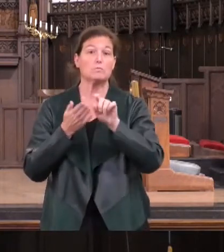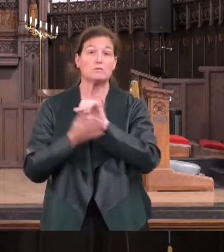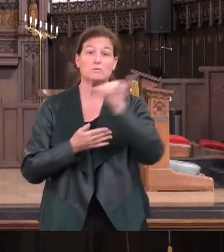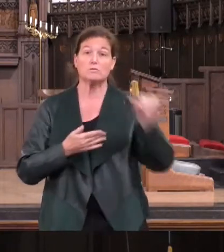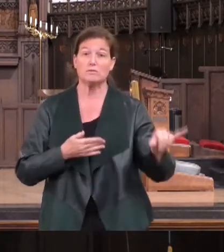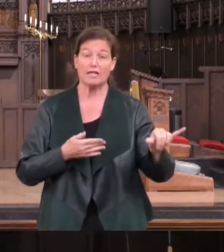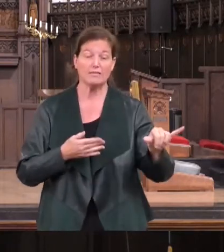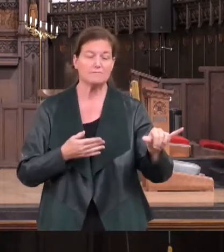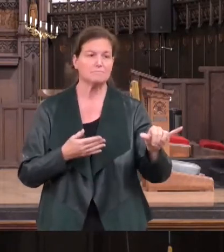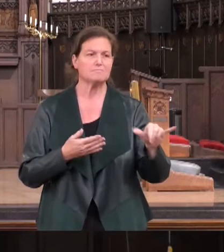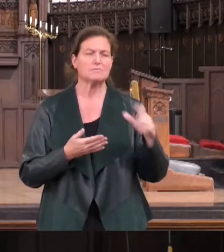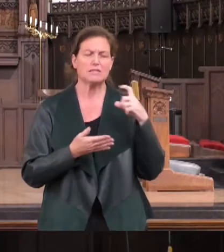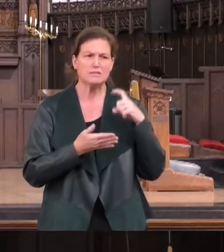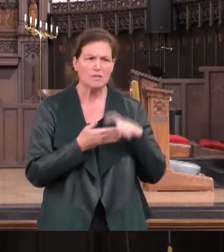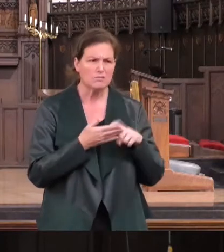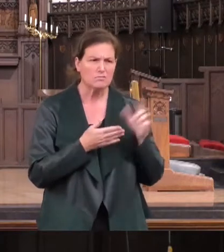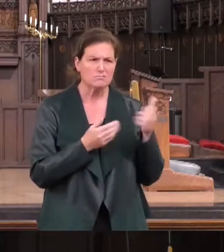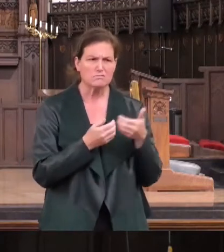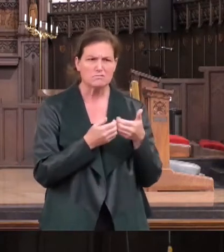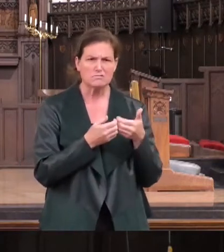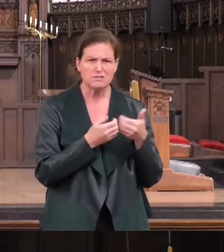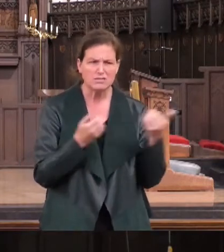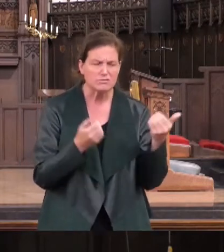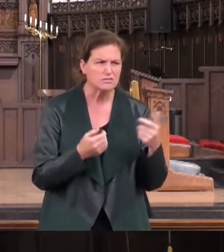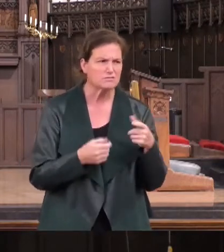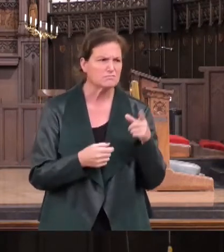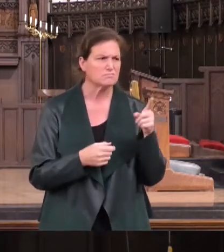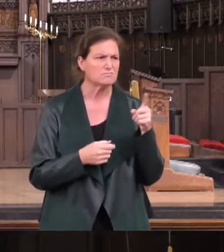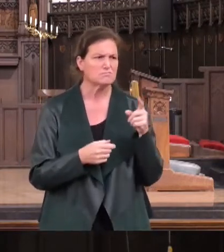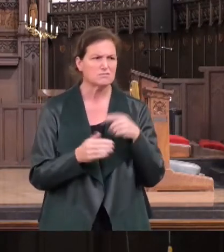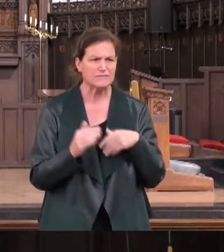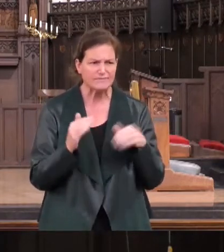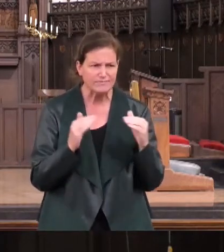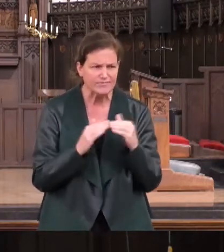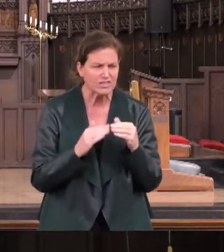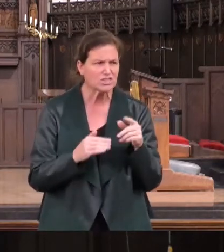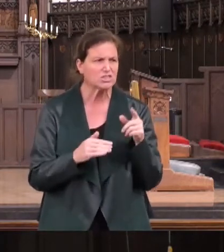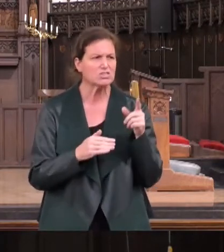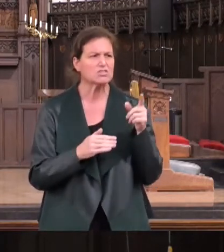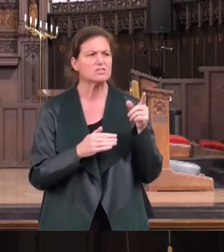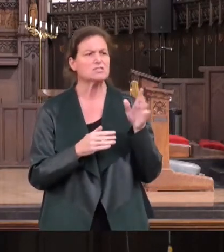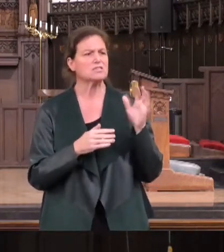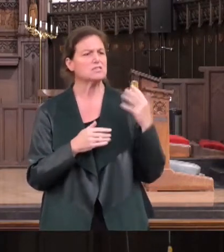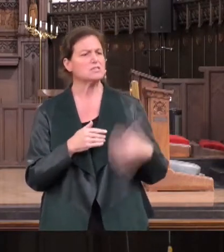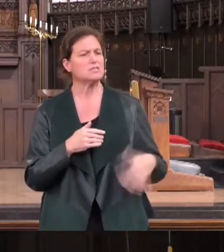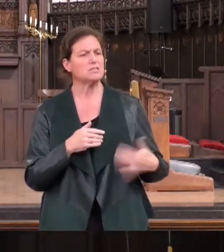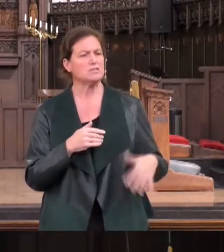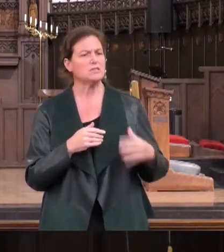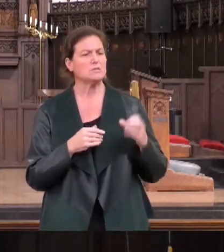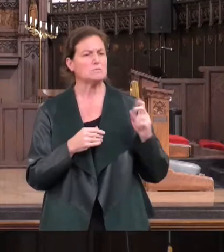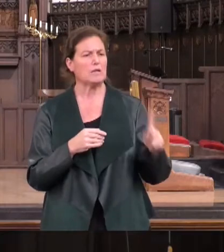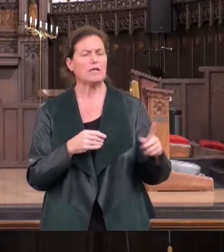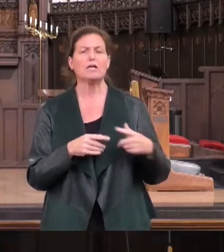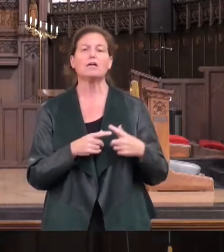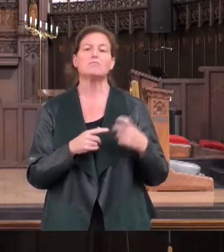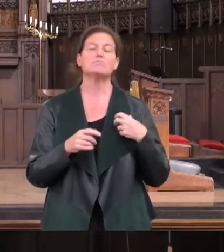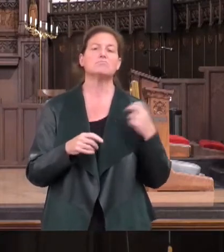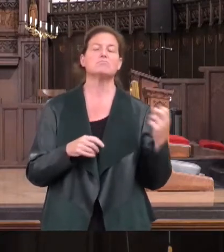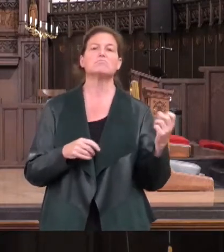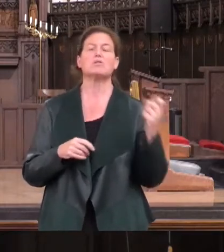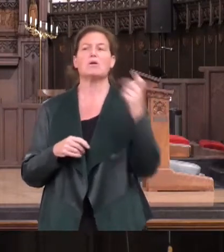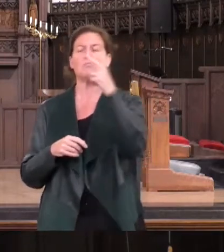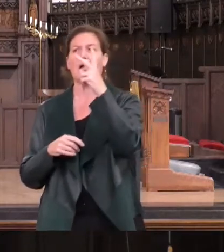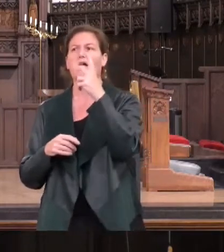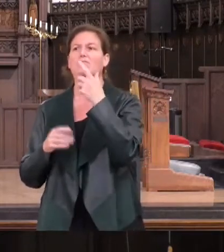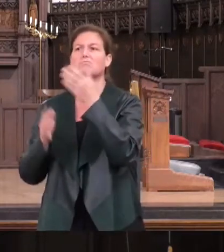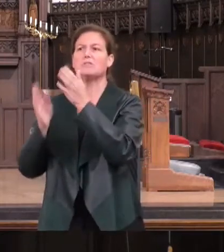recognized the injustice of segregation and the Jim Crow laws. When we returned back to the seminary, he asked for a year off